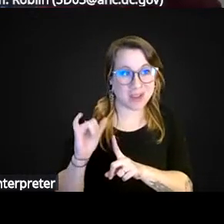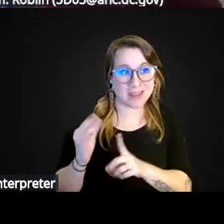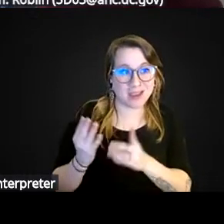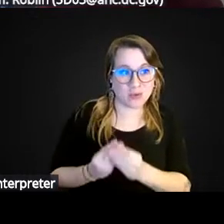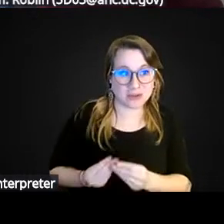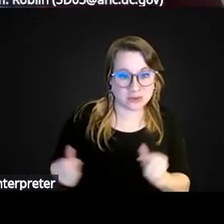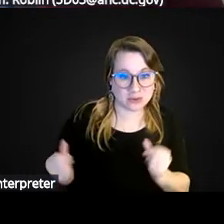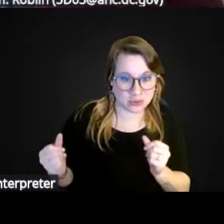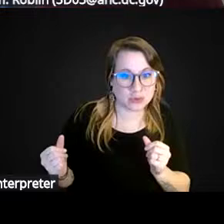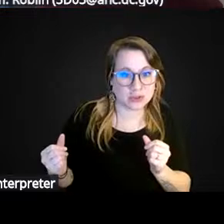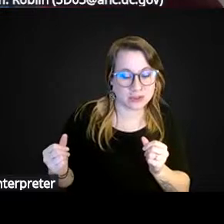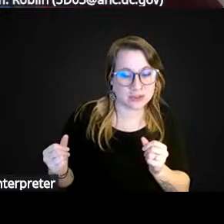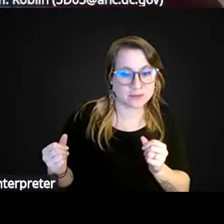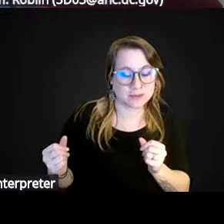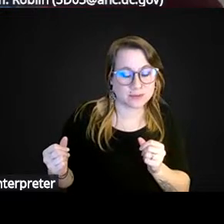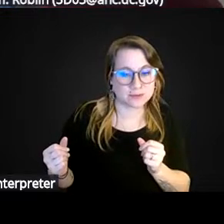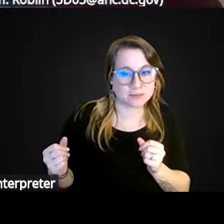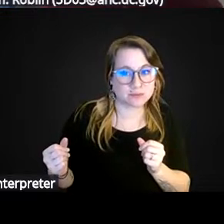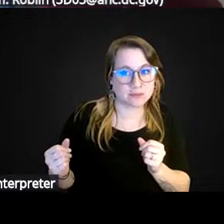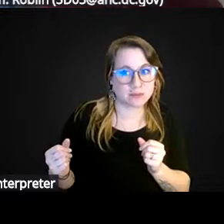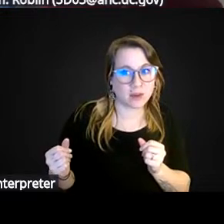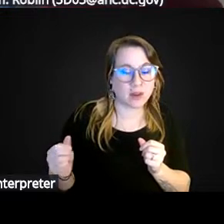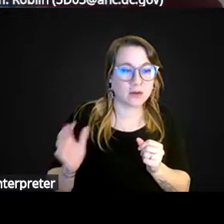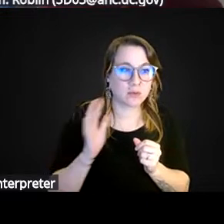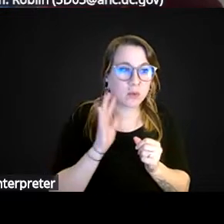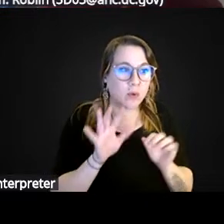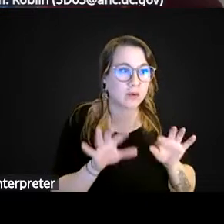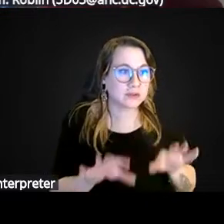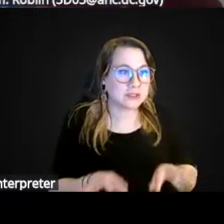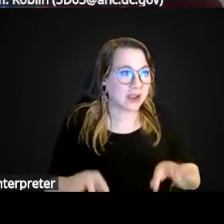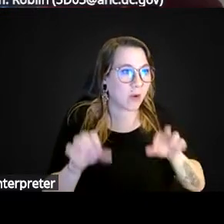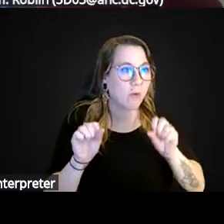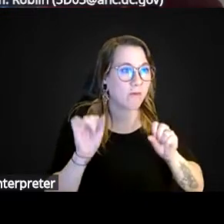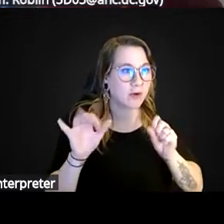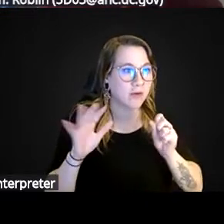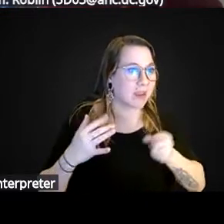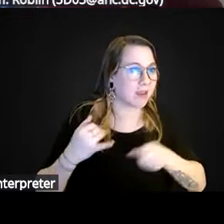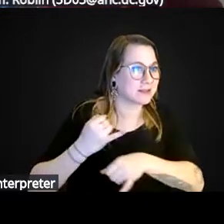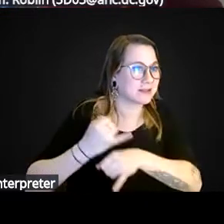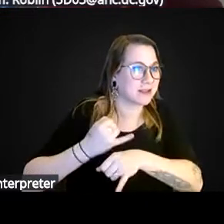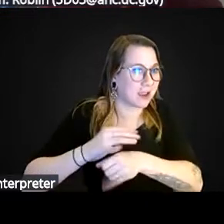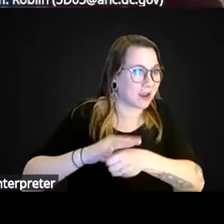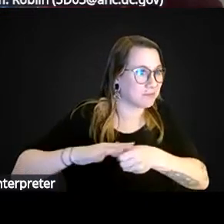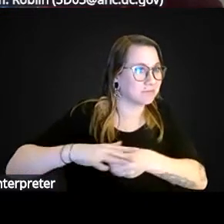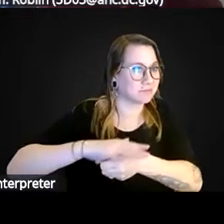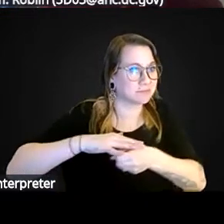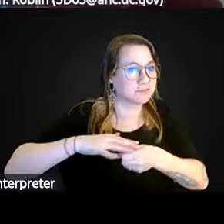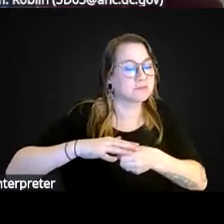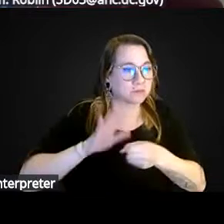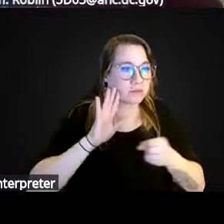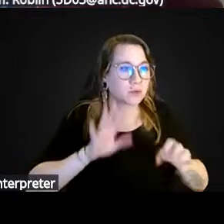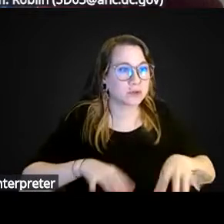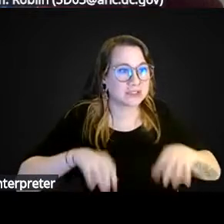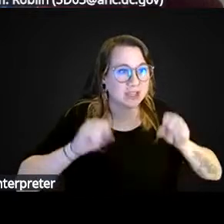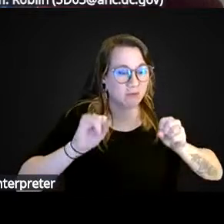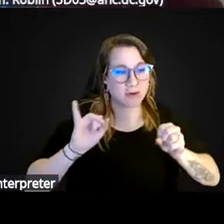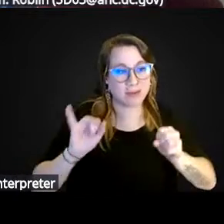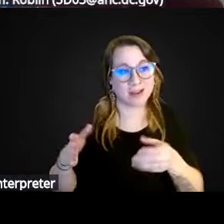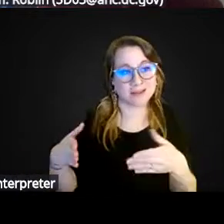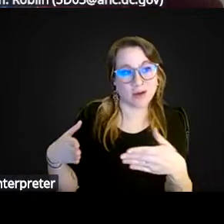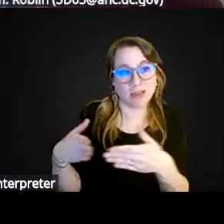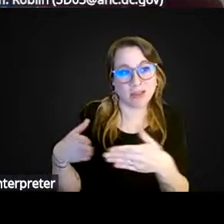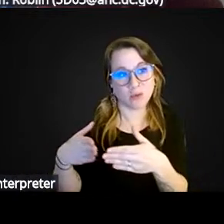resolution um, to take over that site where the facility is. It's on a corner